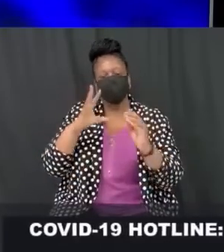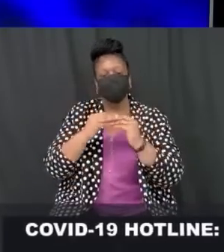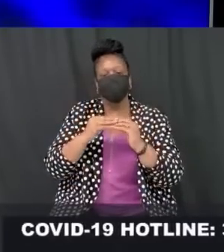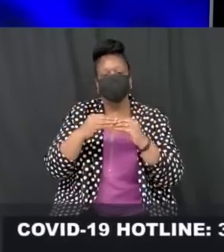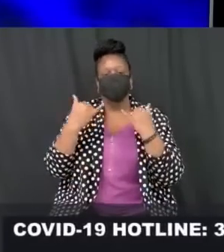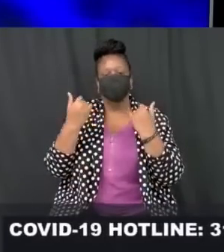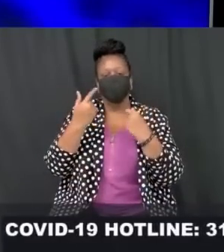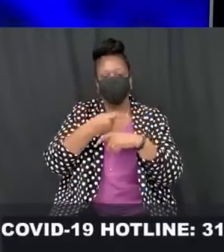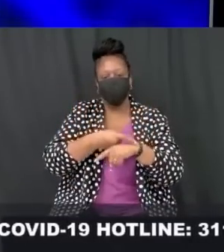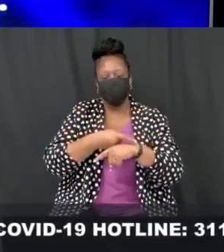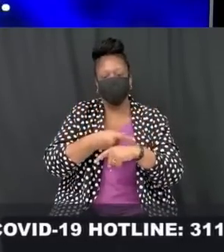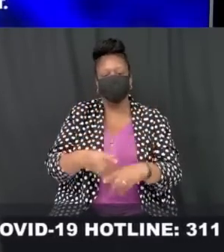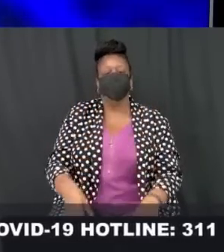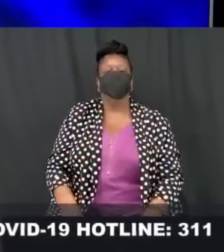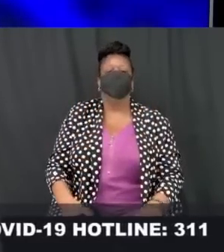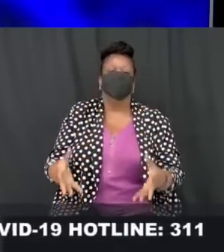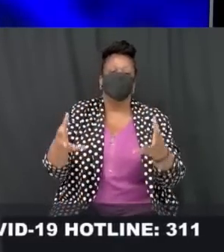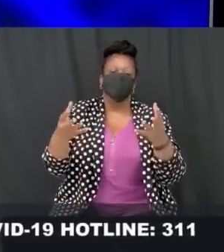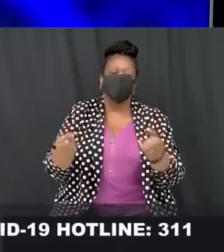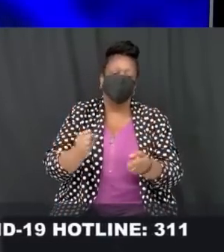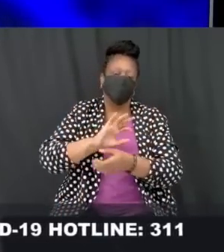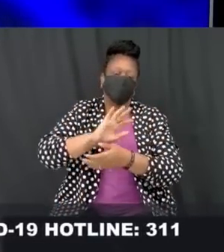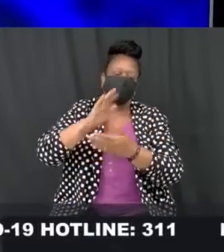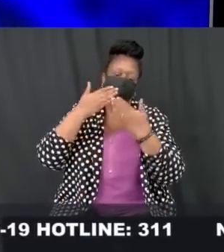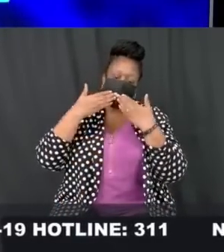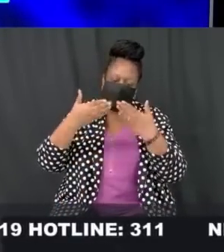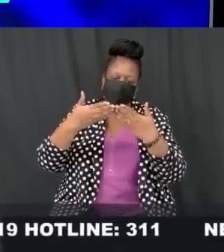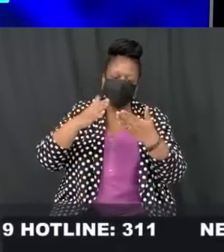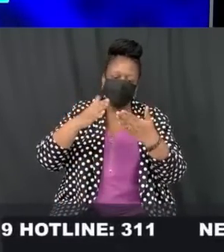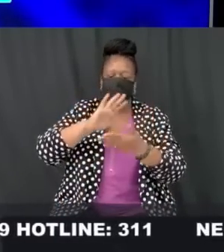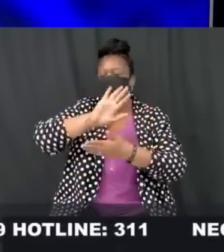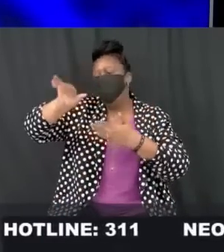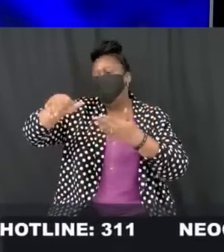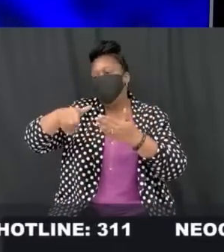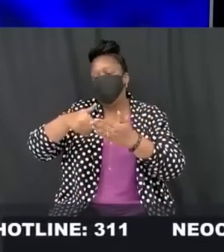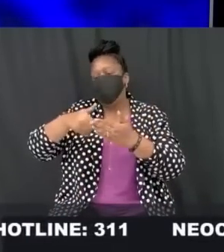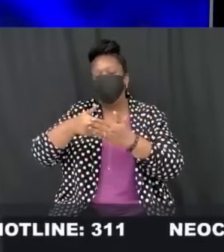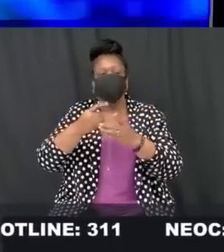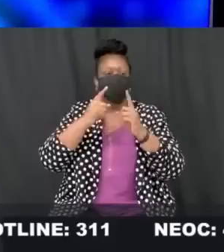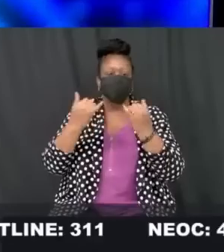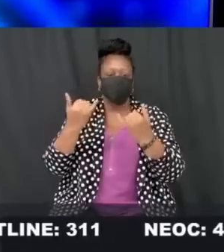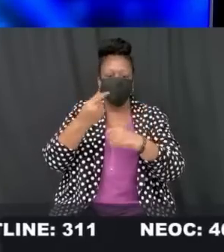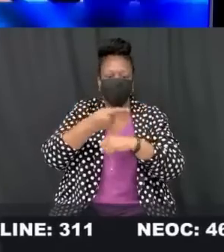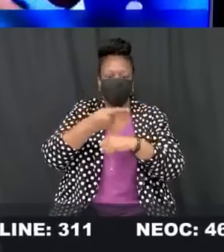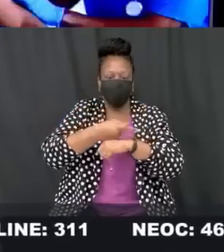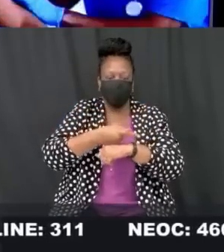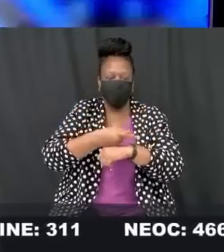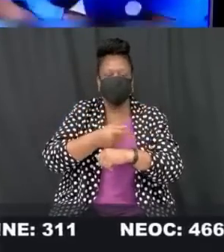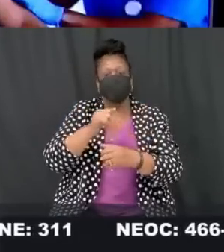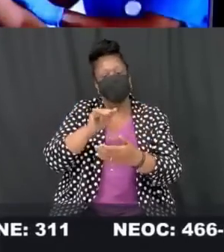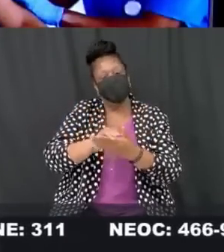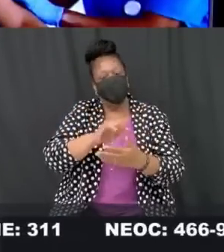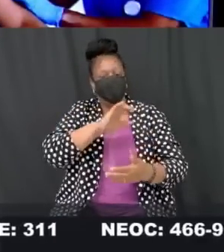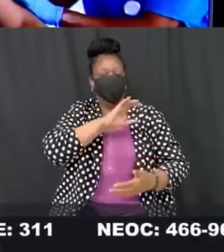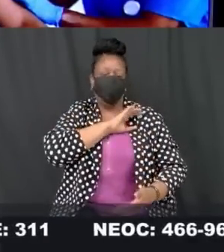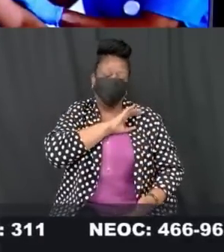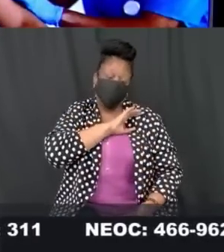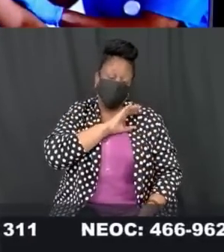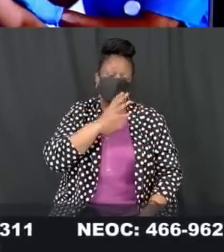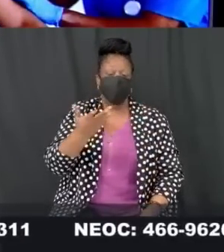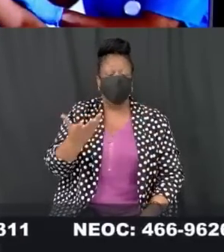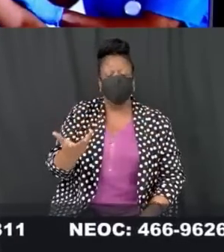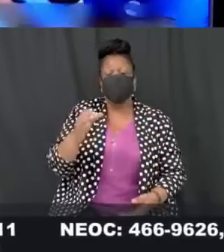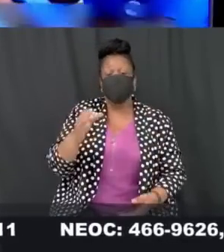today. I want to thank all the persons who presented today. Superintendent Henry, our Chief